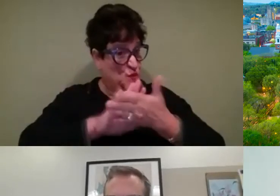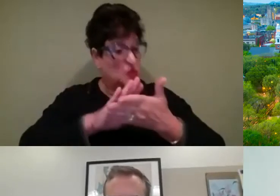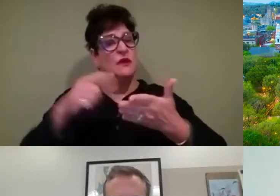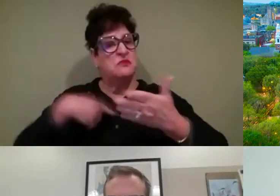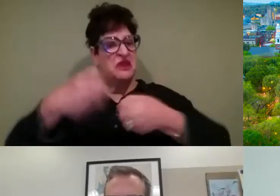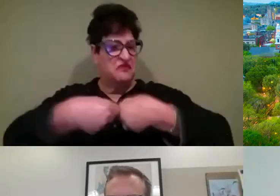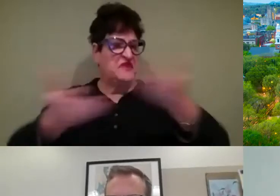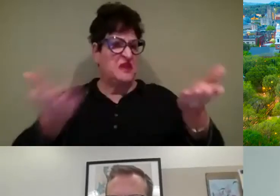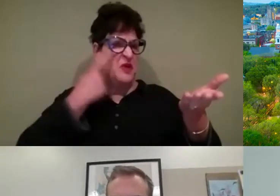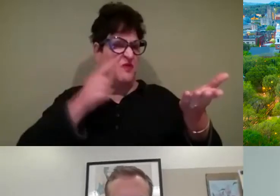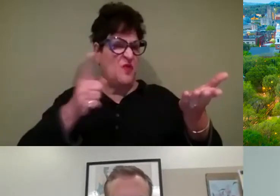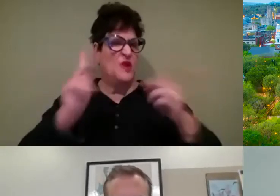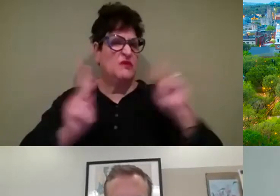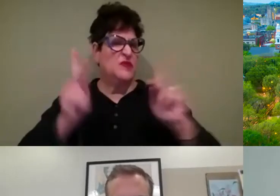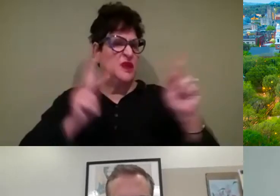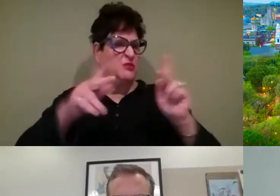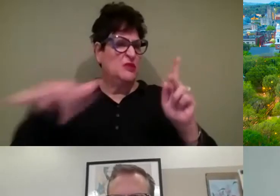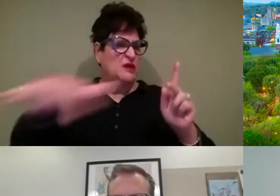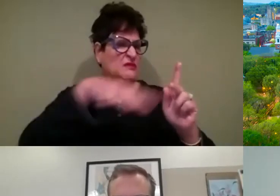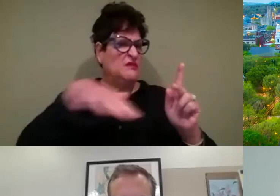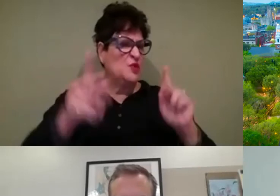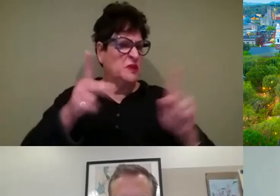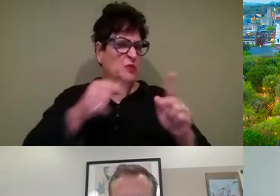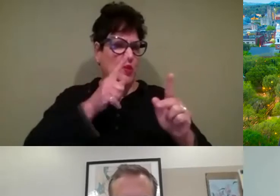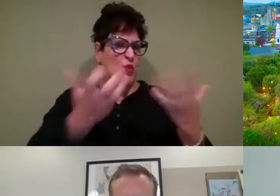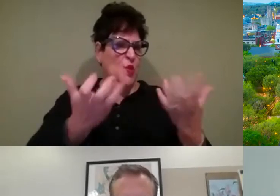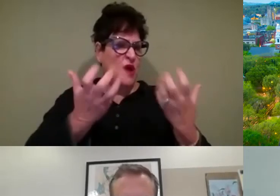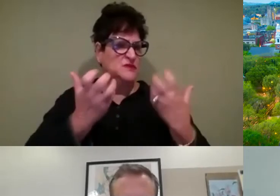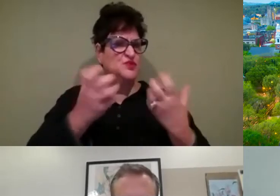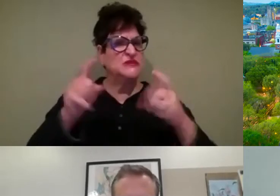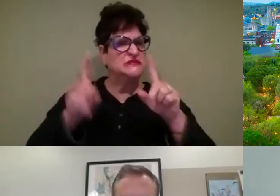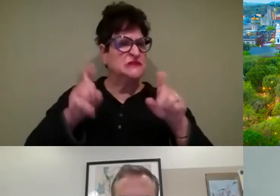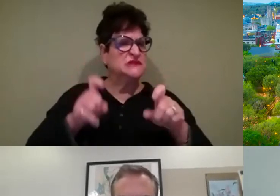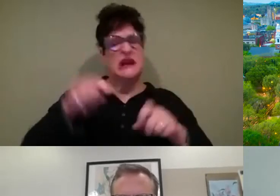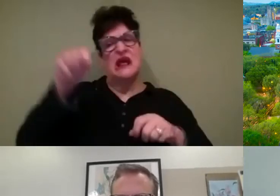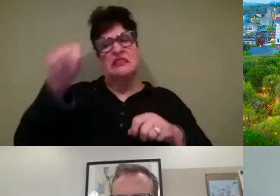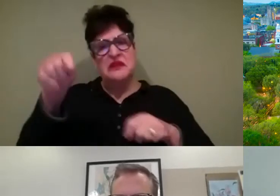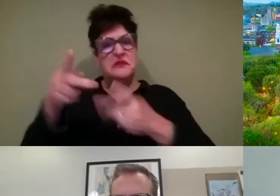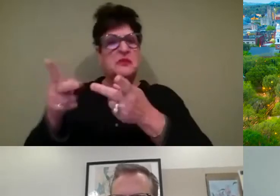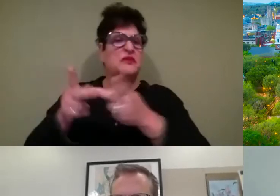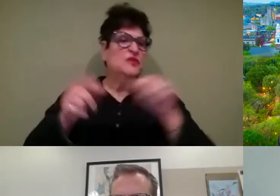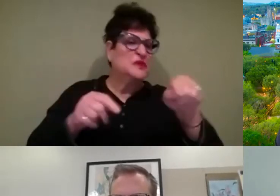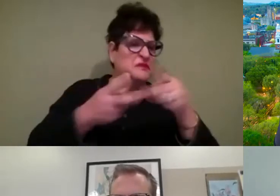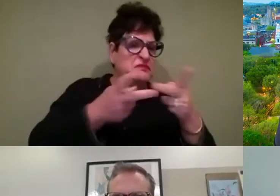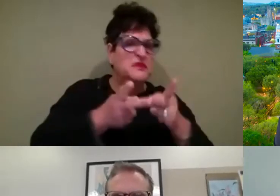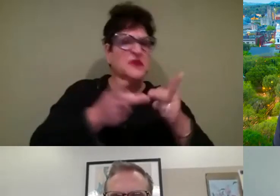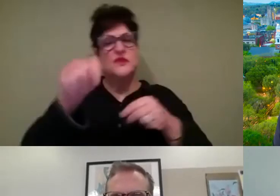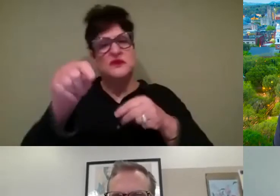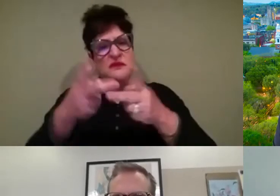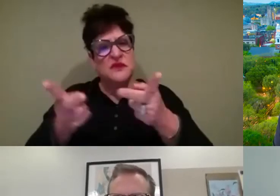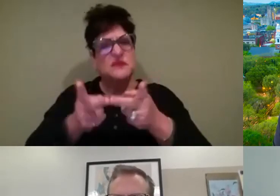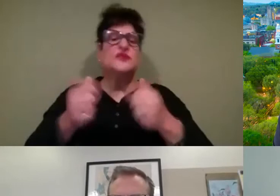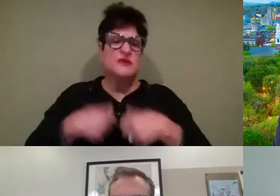communities and individuals that would like to get tested at one of those sites. So we are continuously working in those efforts and feel that testing